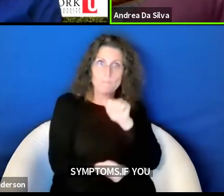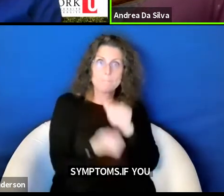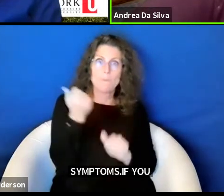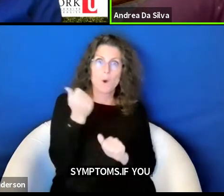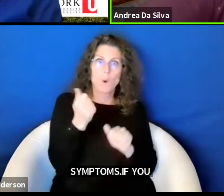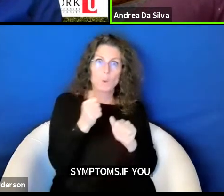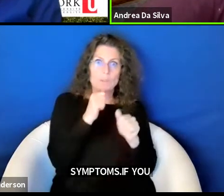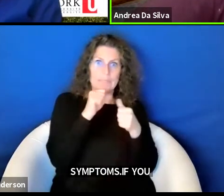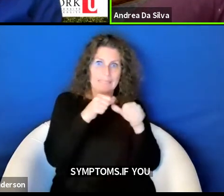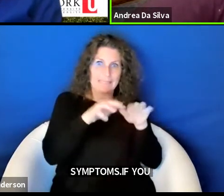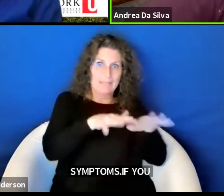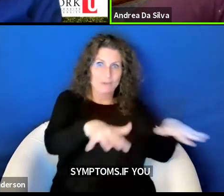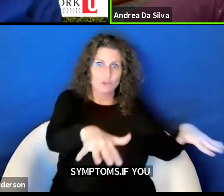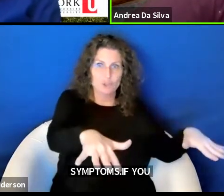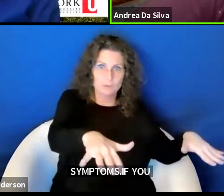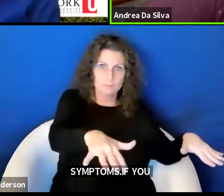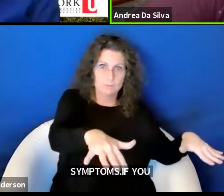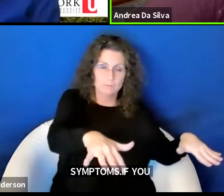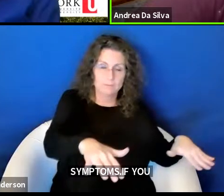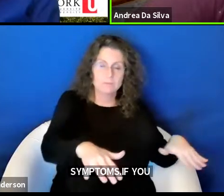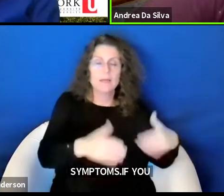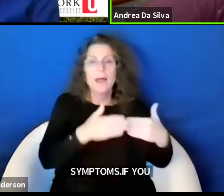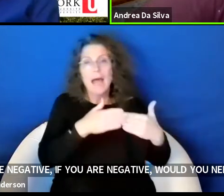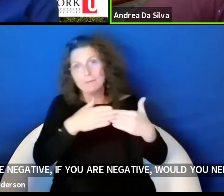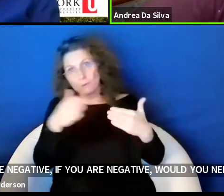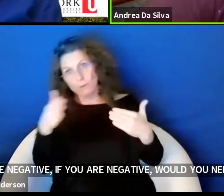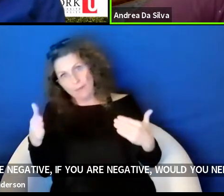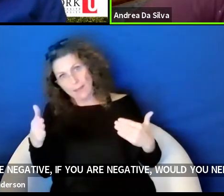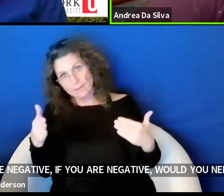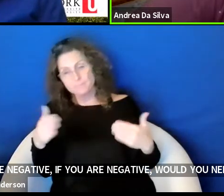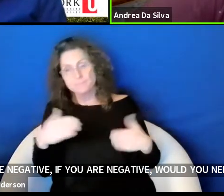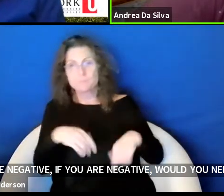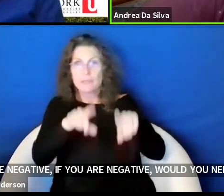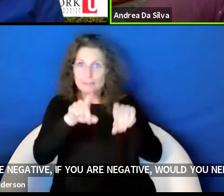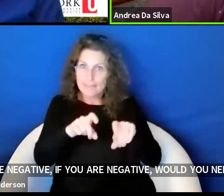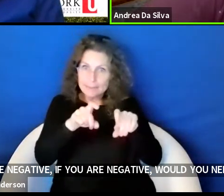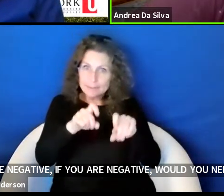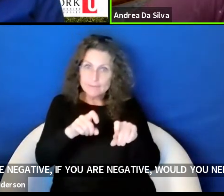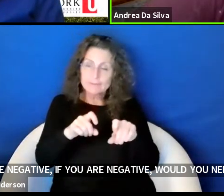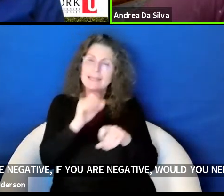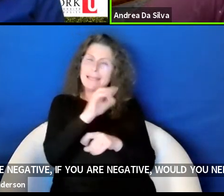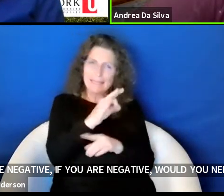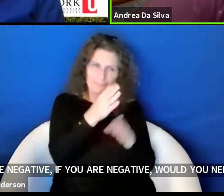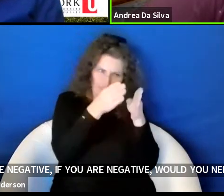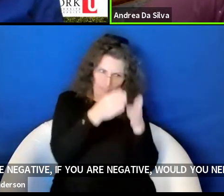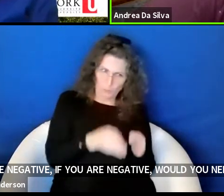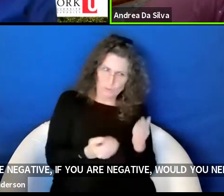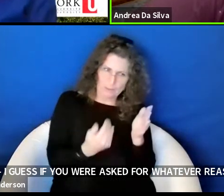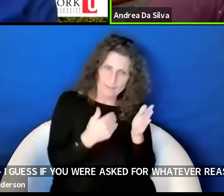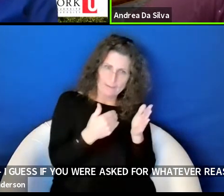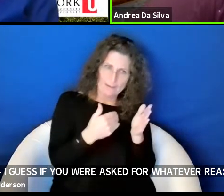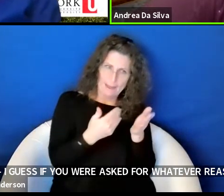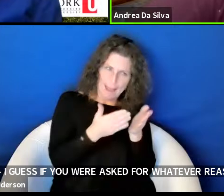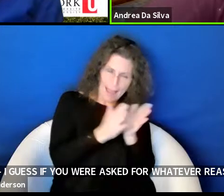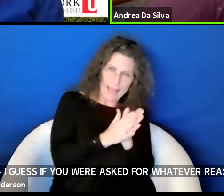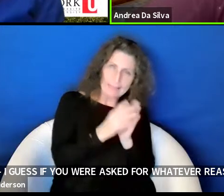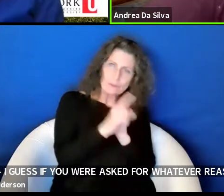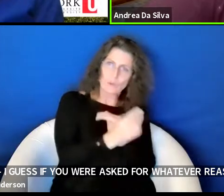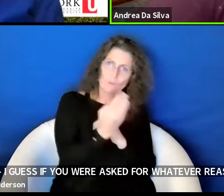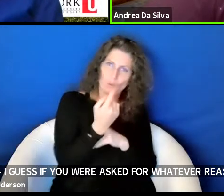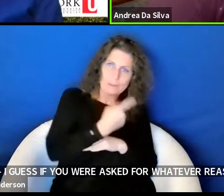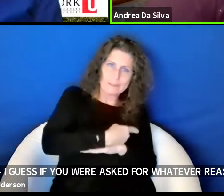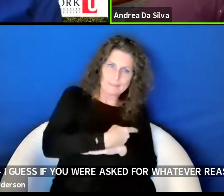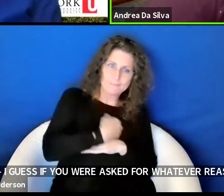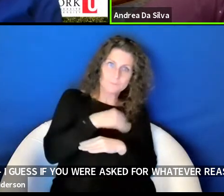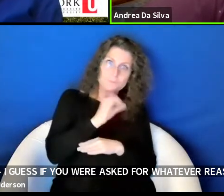would you need to, I guess if you were asked for whatever reason to isolate for 14 days, then either way, you